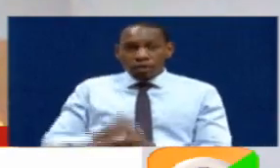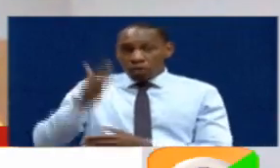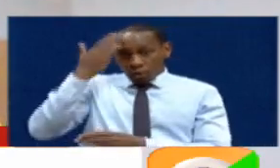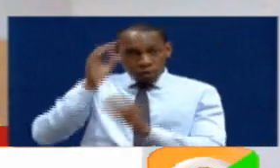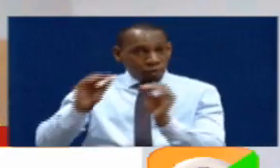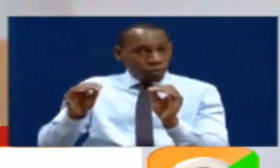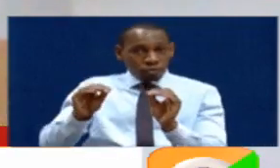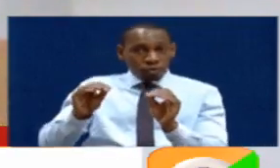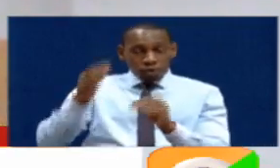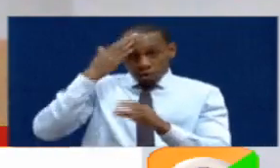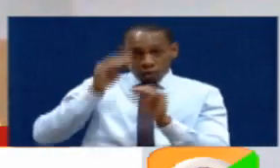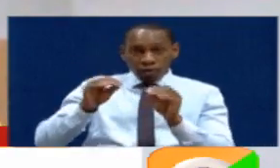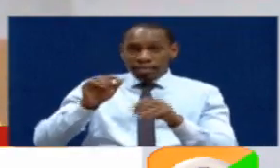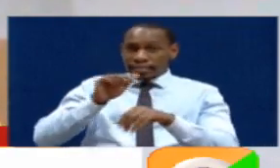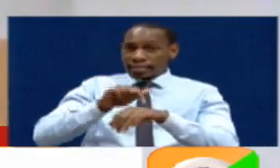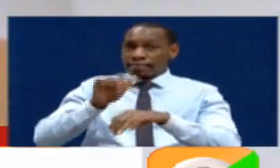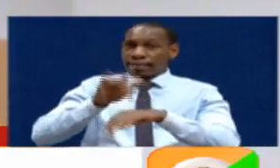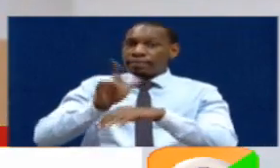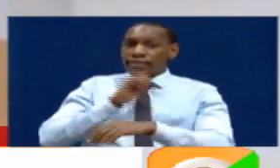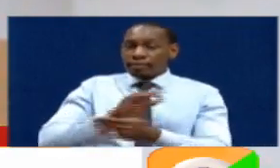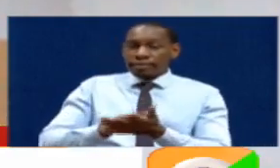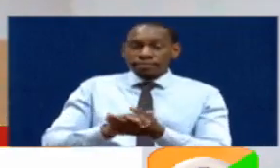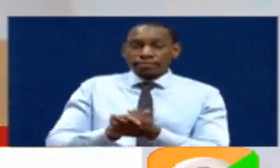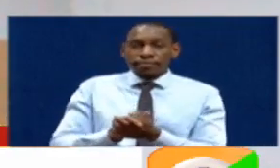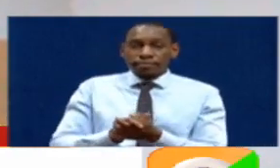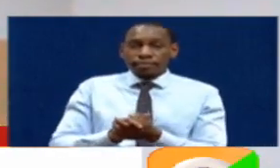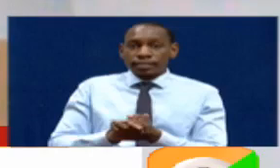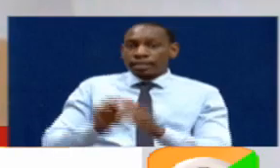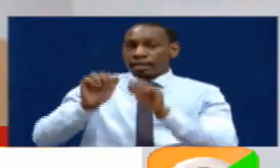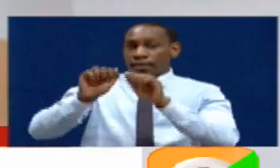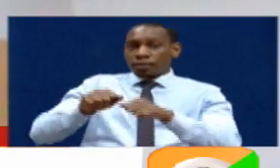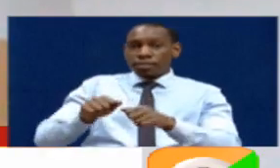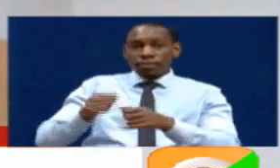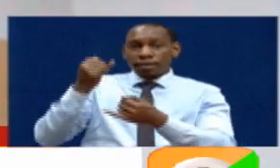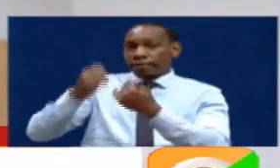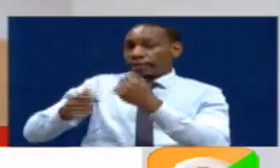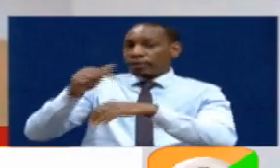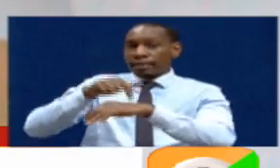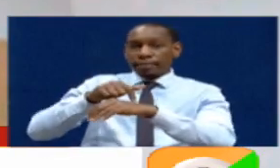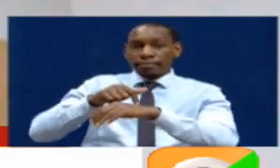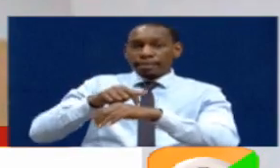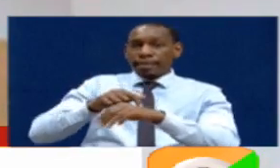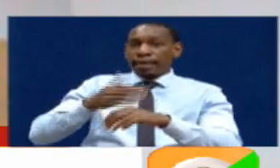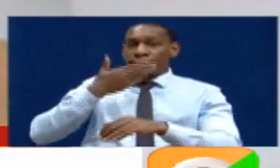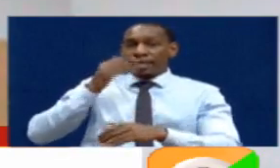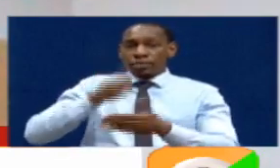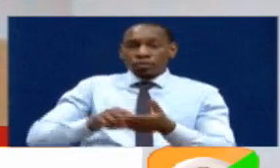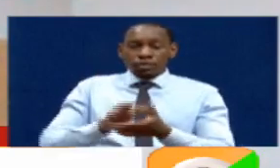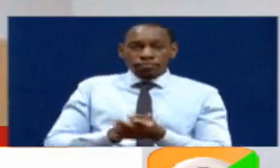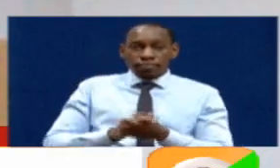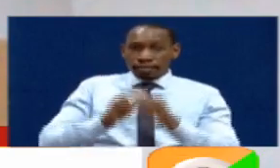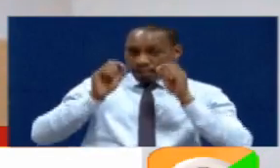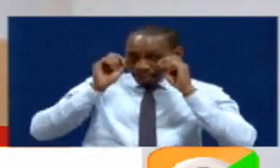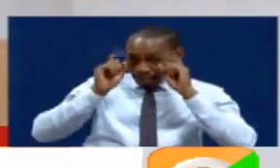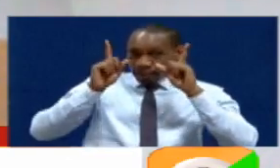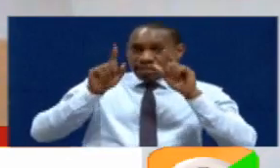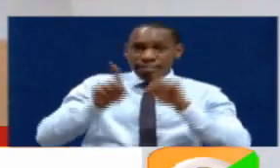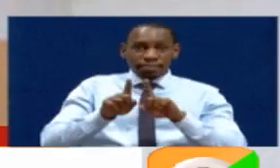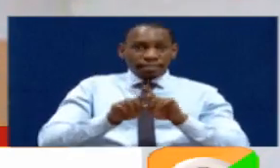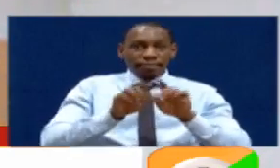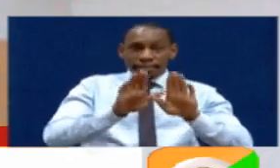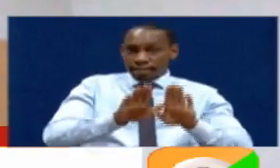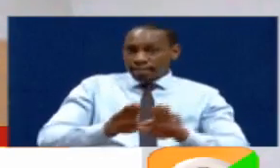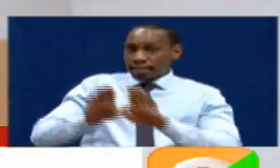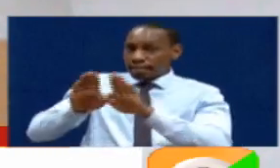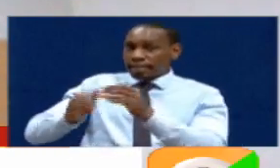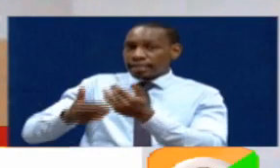know. You just don't know when you get it. When you get it, you just don't know. It can be your last time. So people should just be vigilant and make sure that they just take care